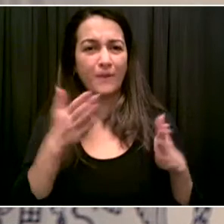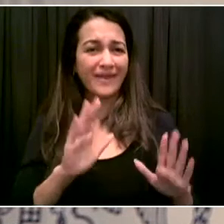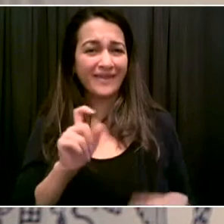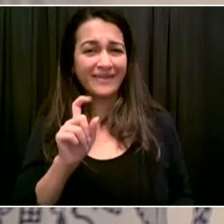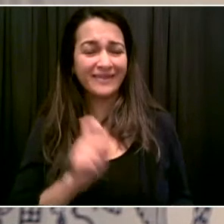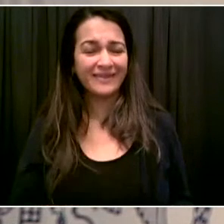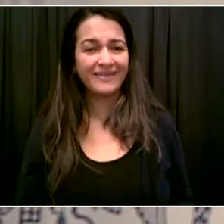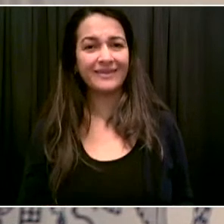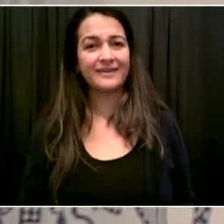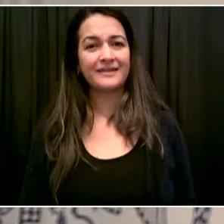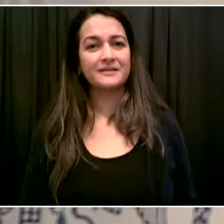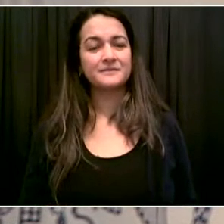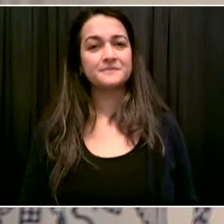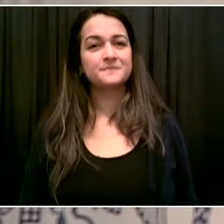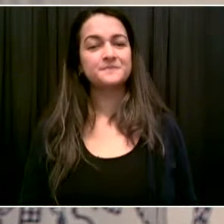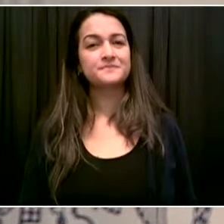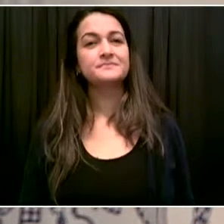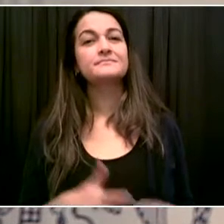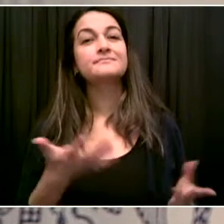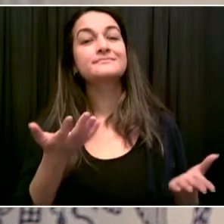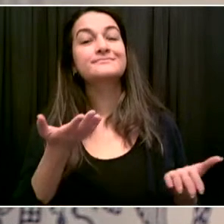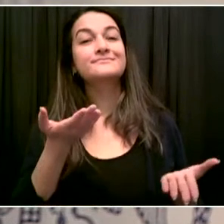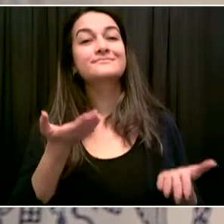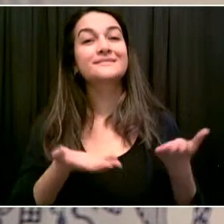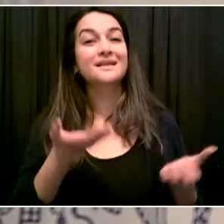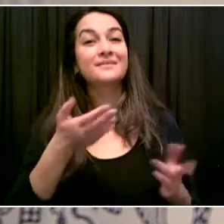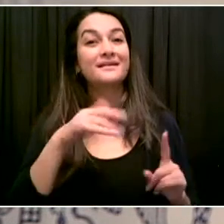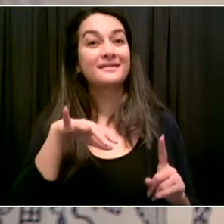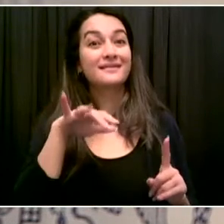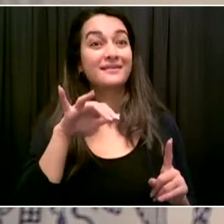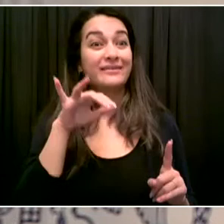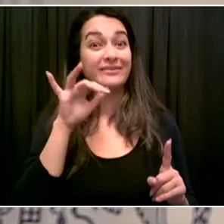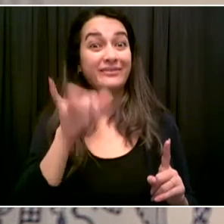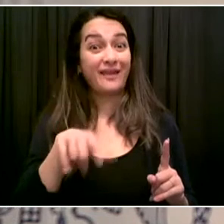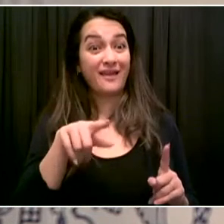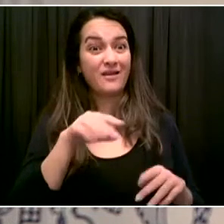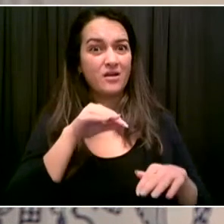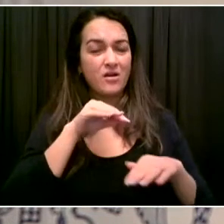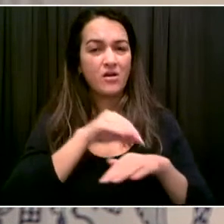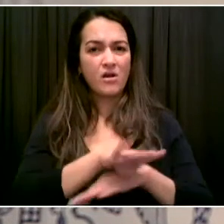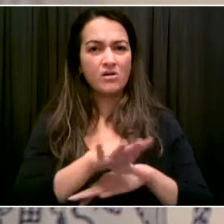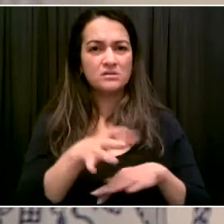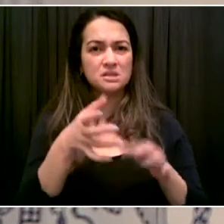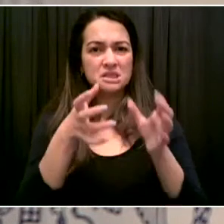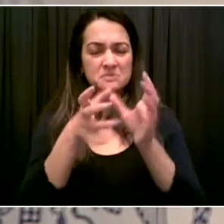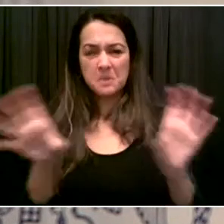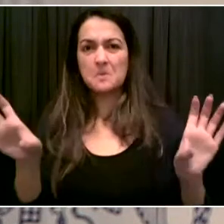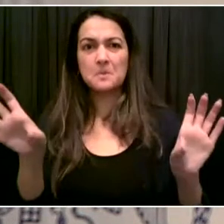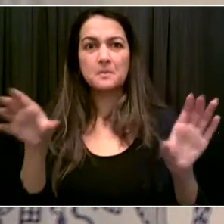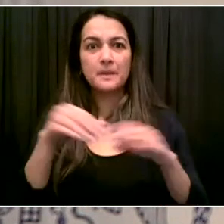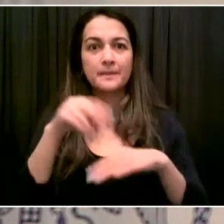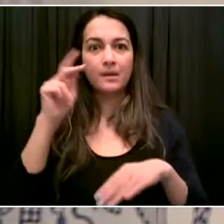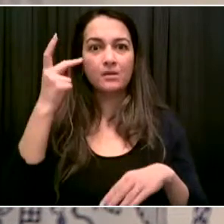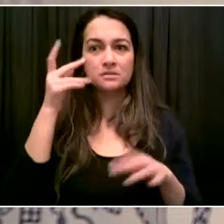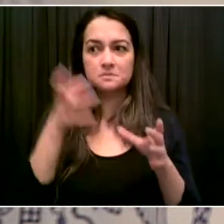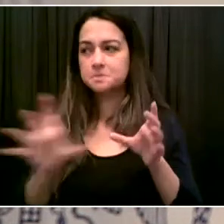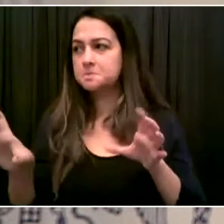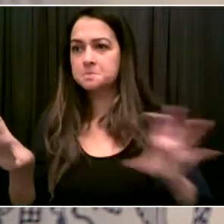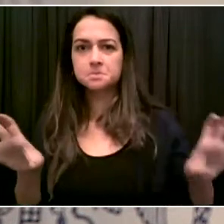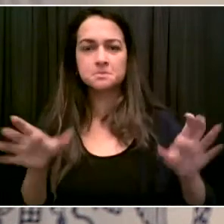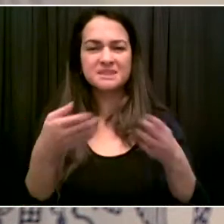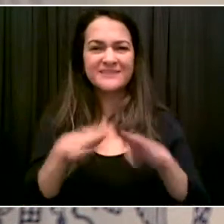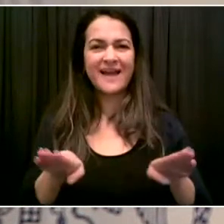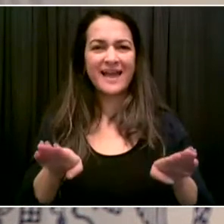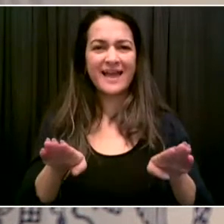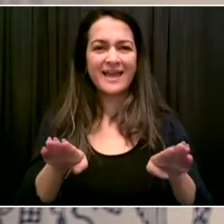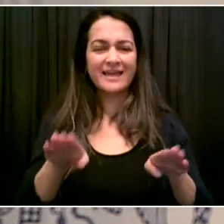creates problems for the party going forward. Look, I have not seen those